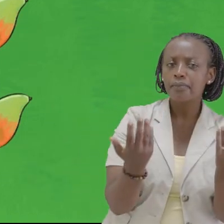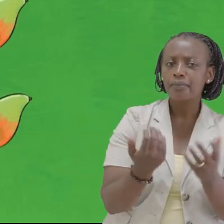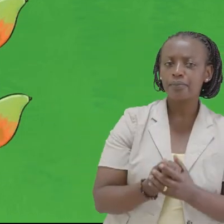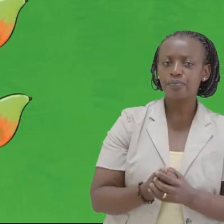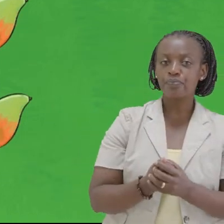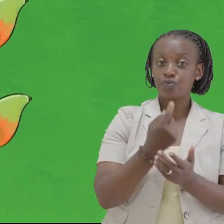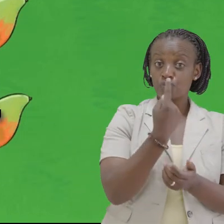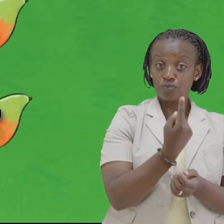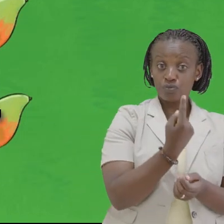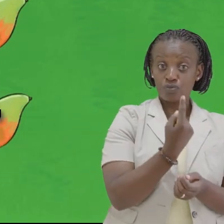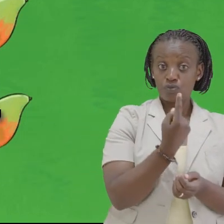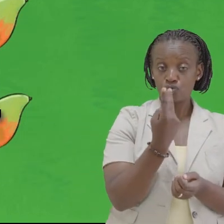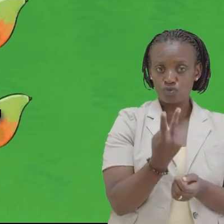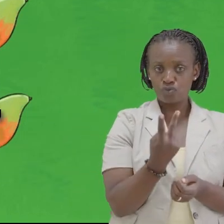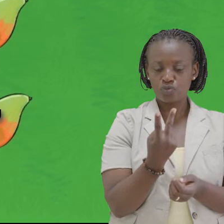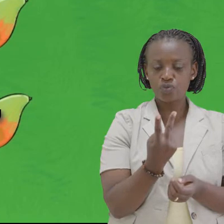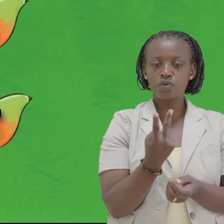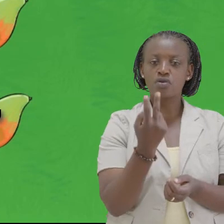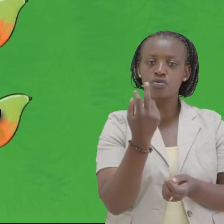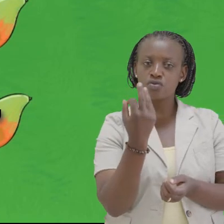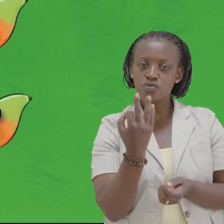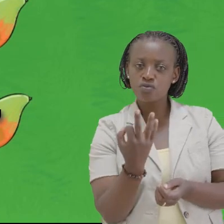are remaining.